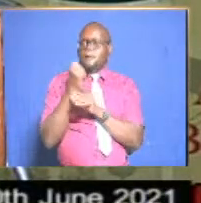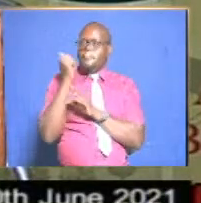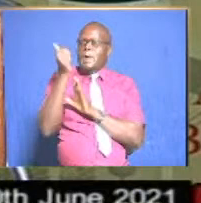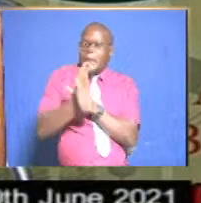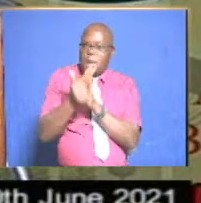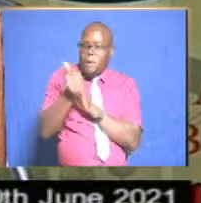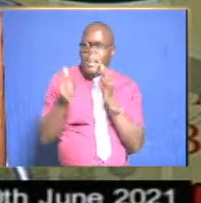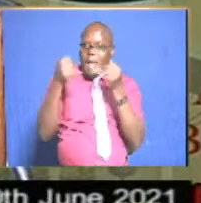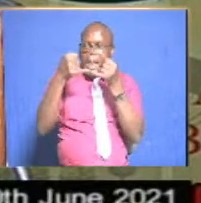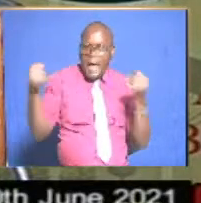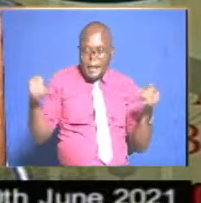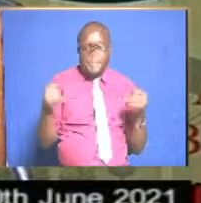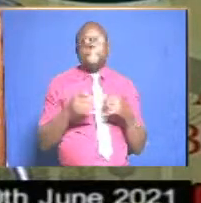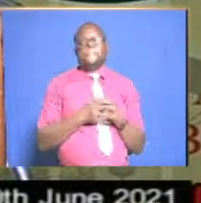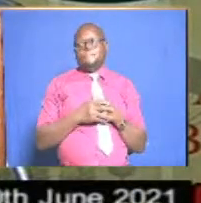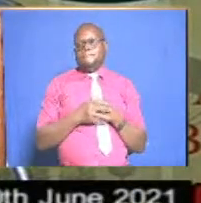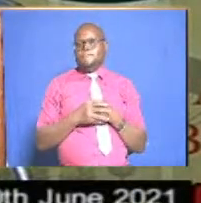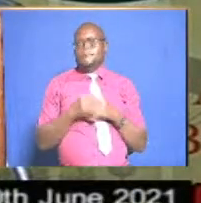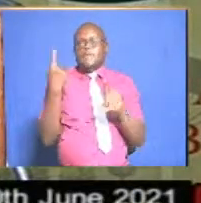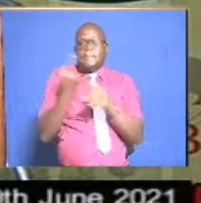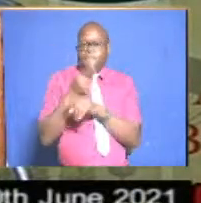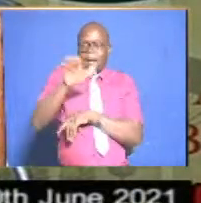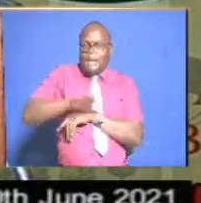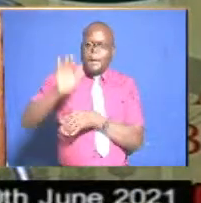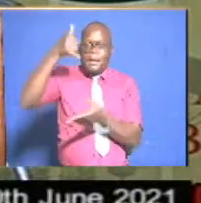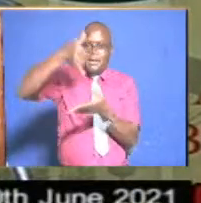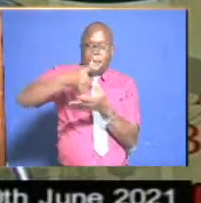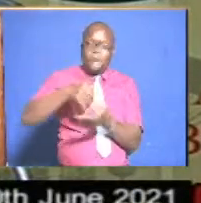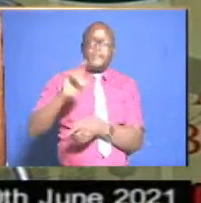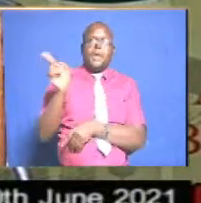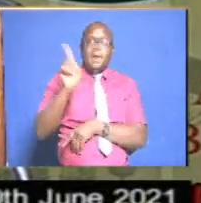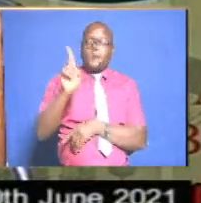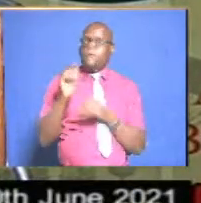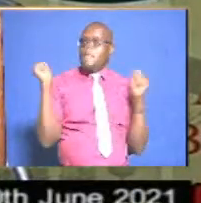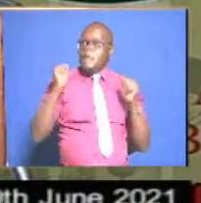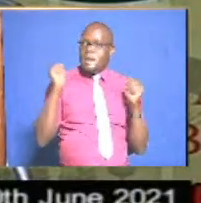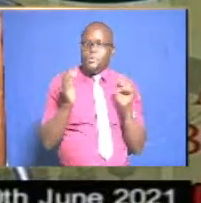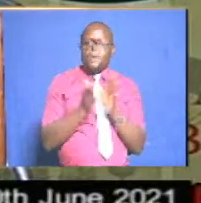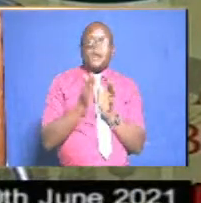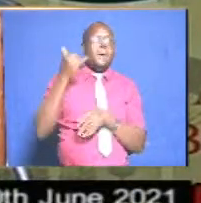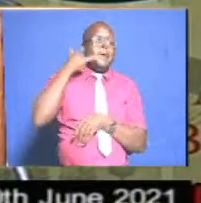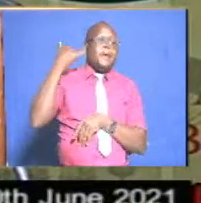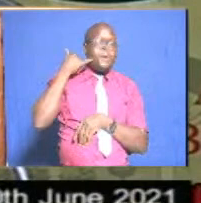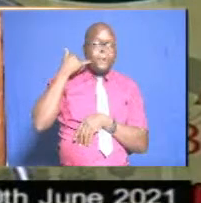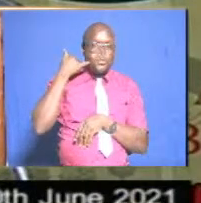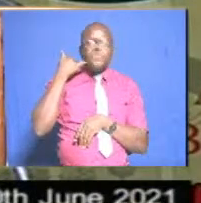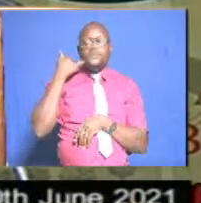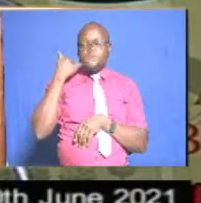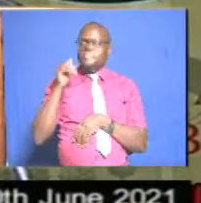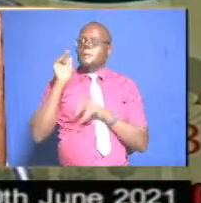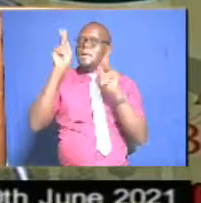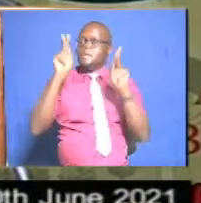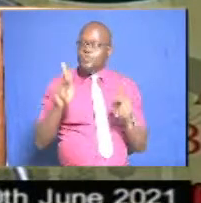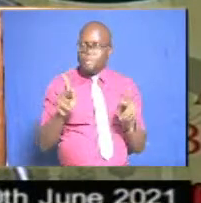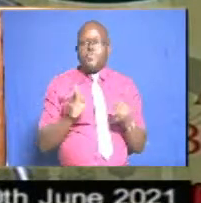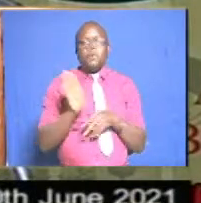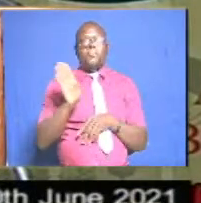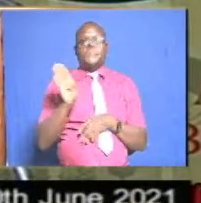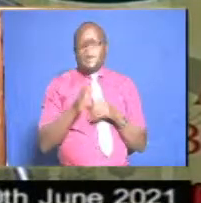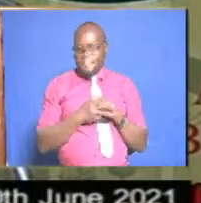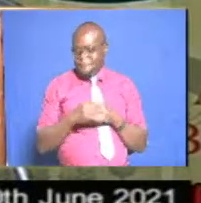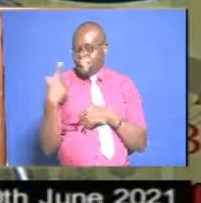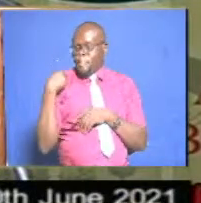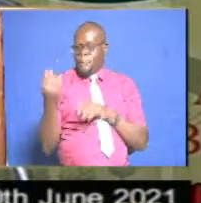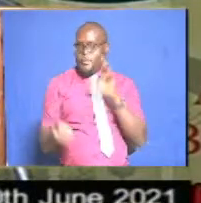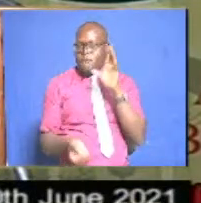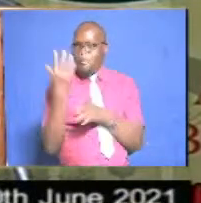lines along various routes, including Nairobi-Nanyuki and Nakuru-Kisumu-Butere. Two, the recently launched